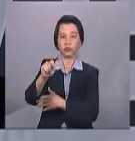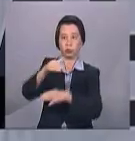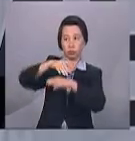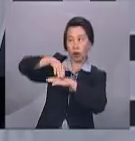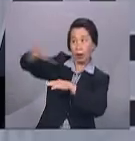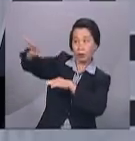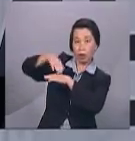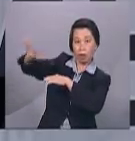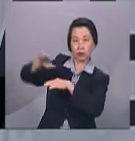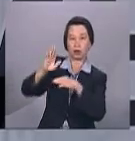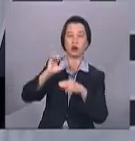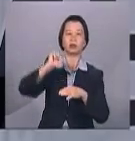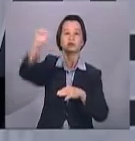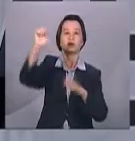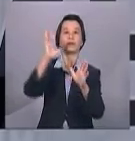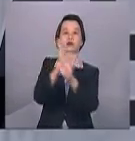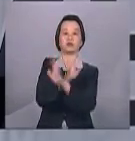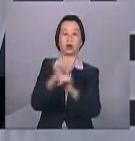for example.